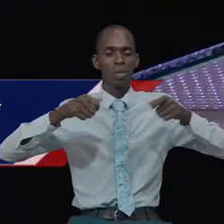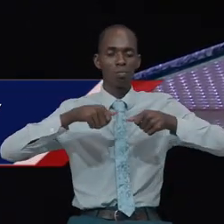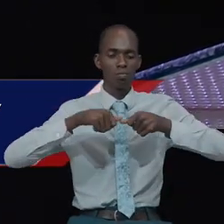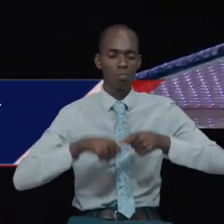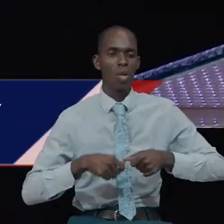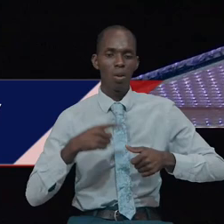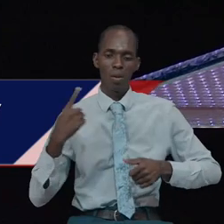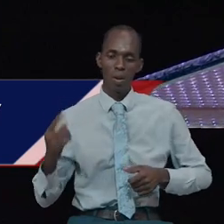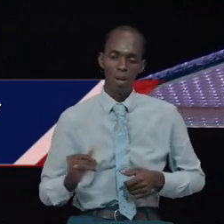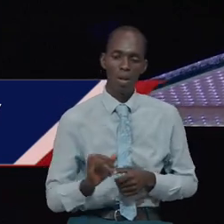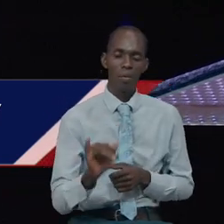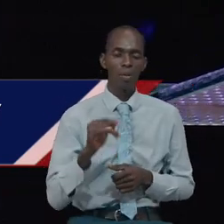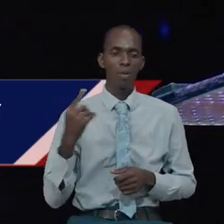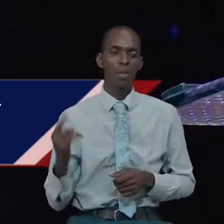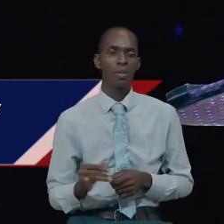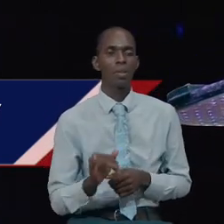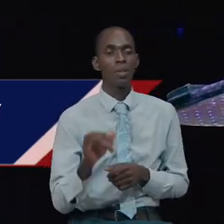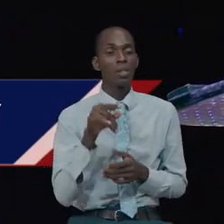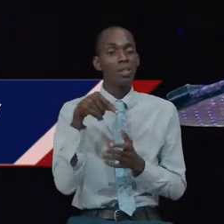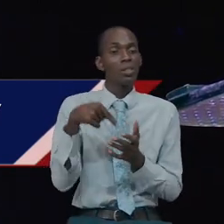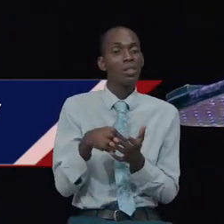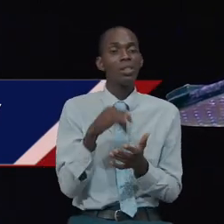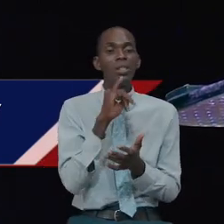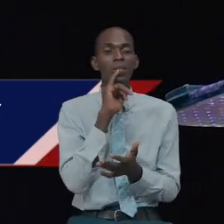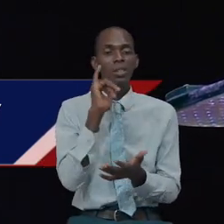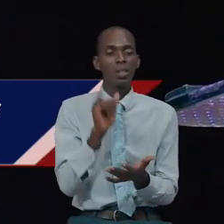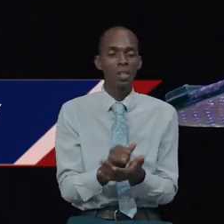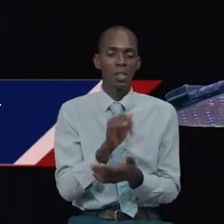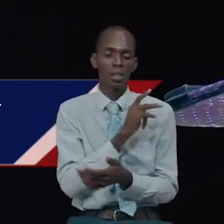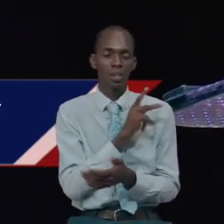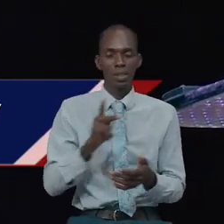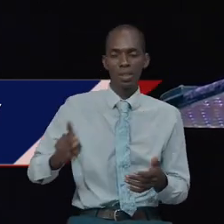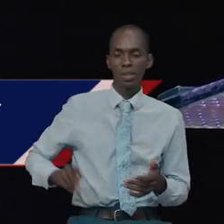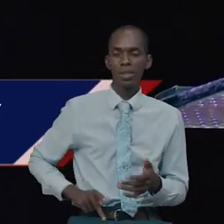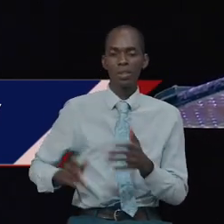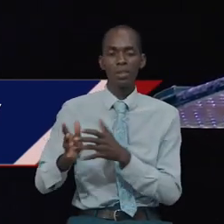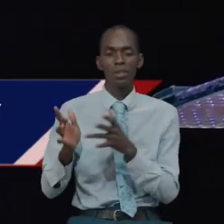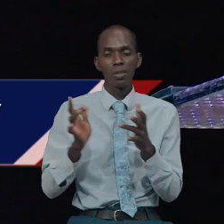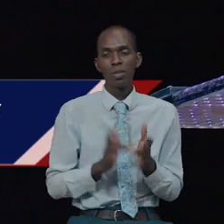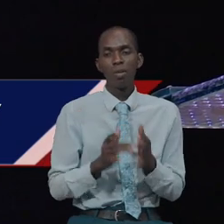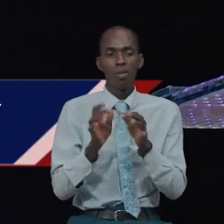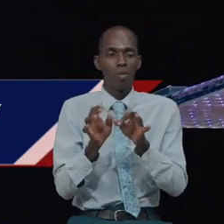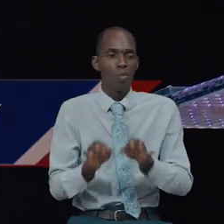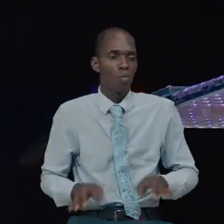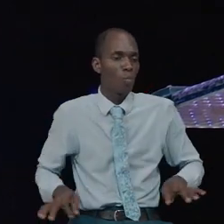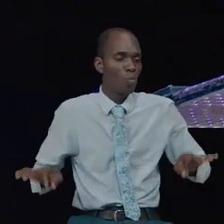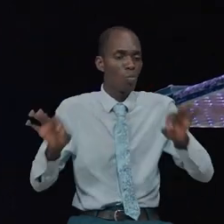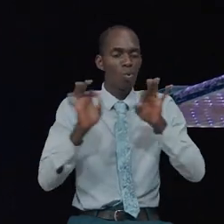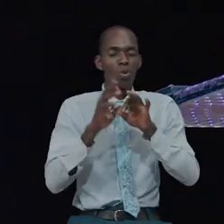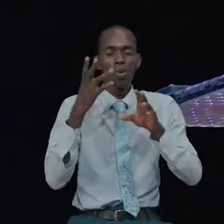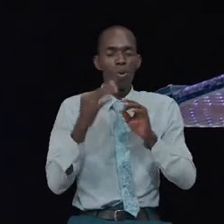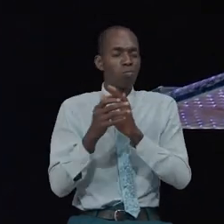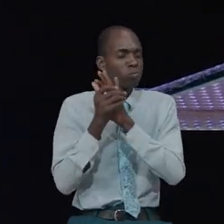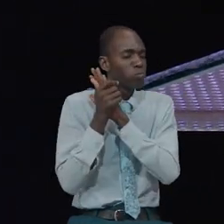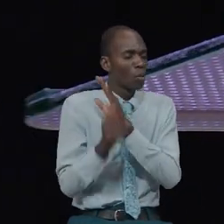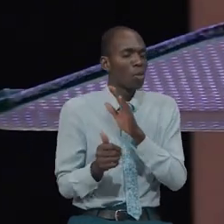forever and ever. This is that King worthy of mastery over all